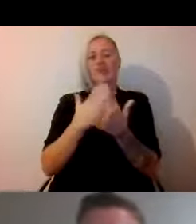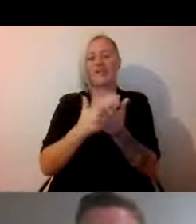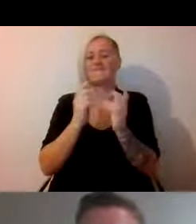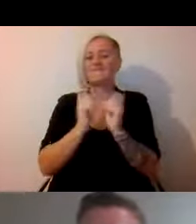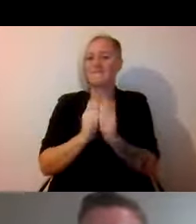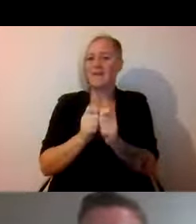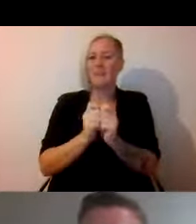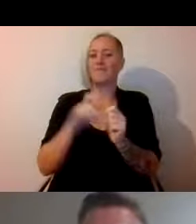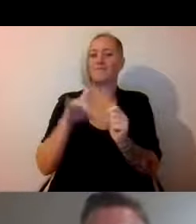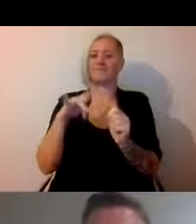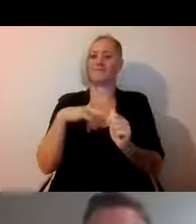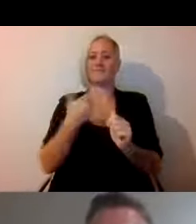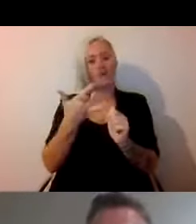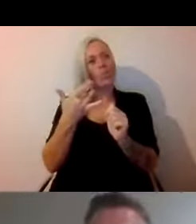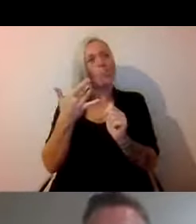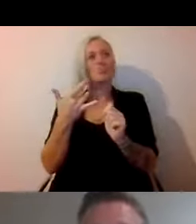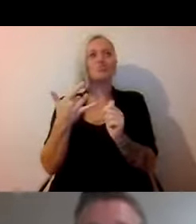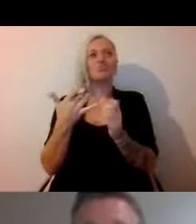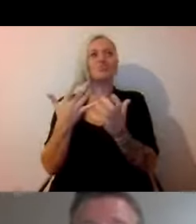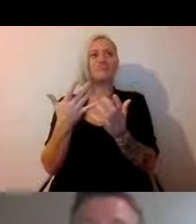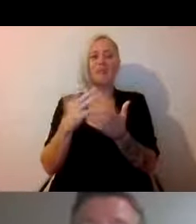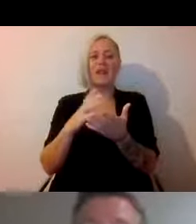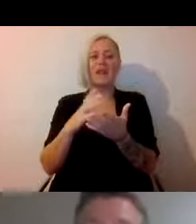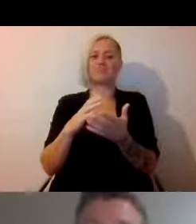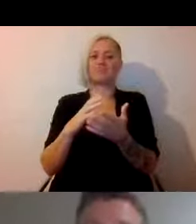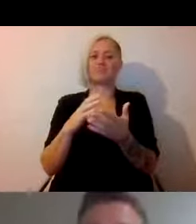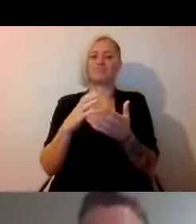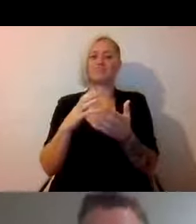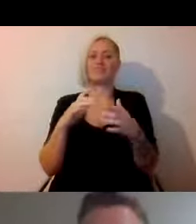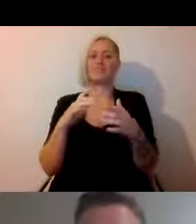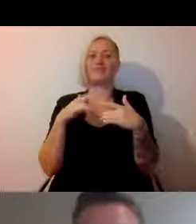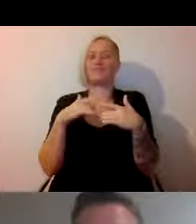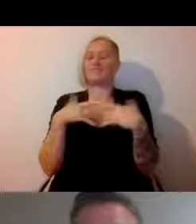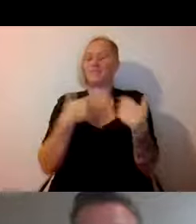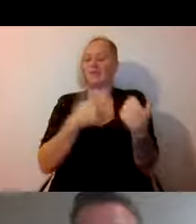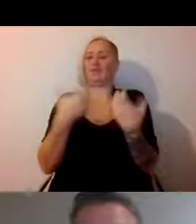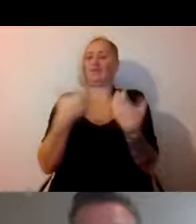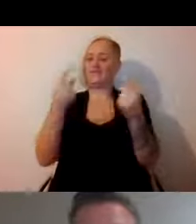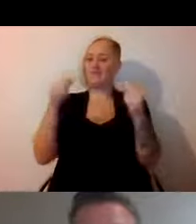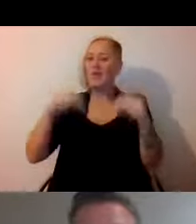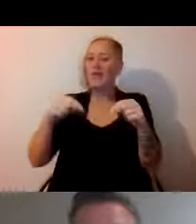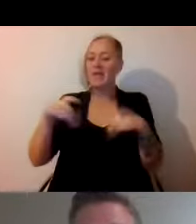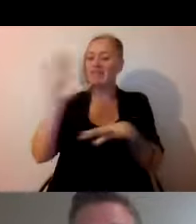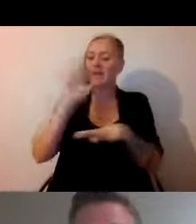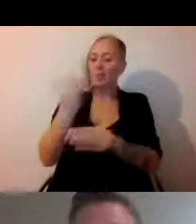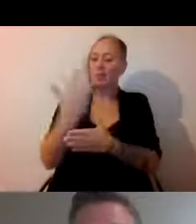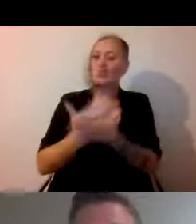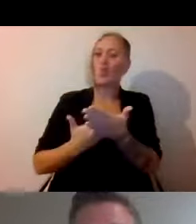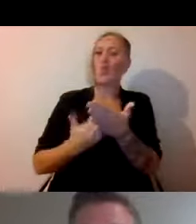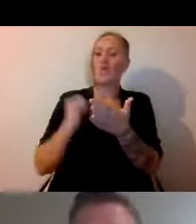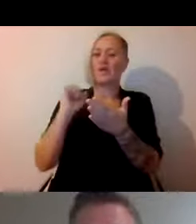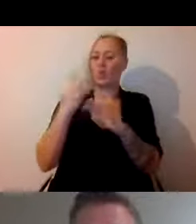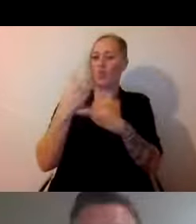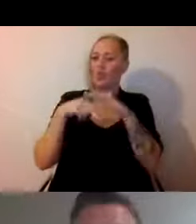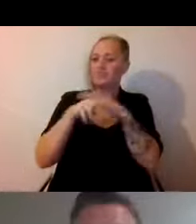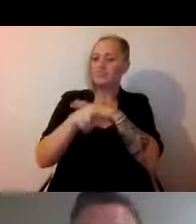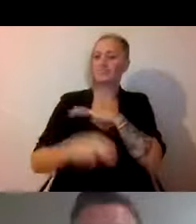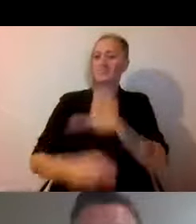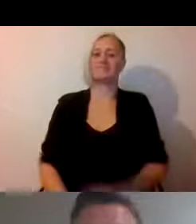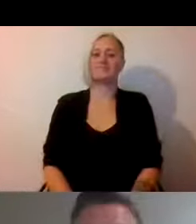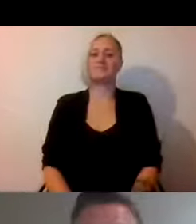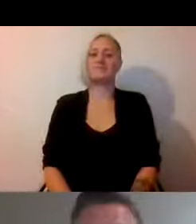so privileged to have heard some of your story and some of your insight. Thank you. Real pleasure to be here.